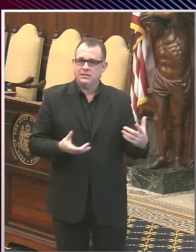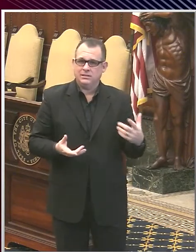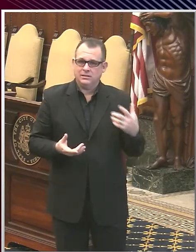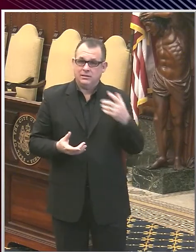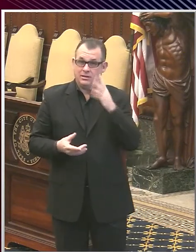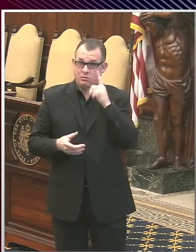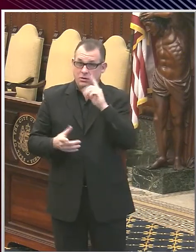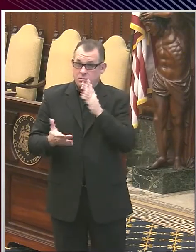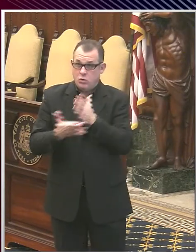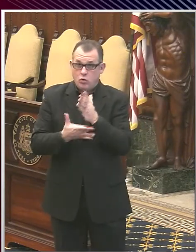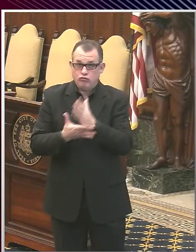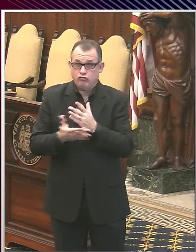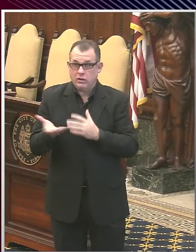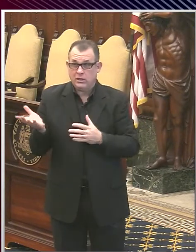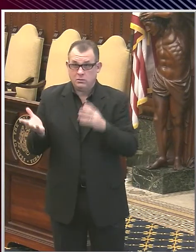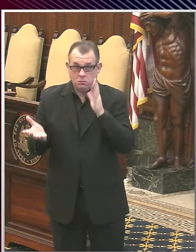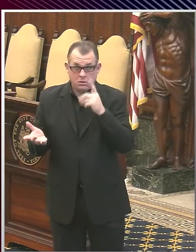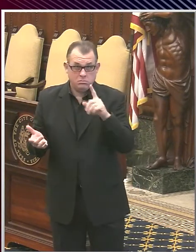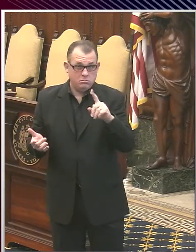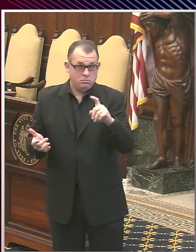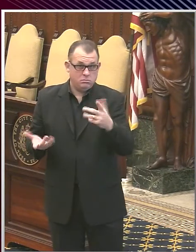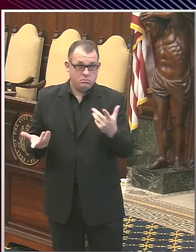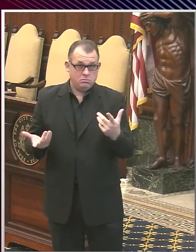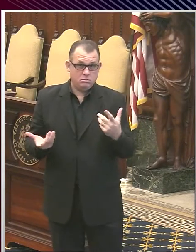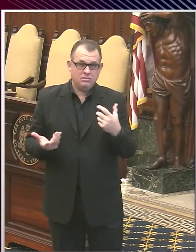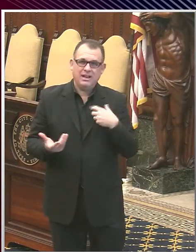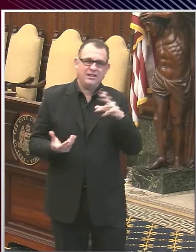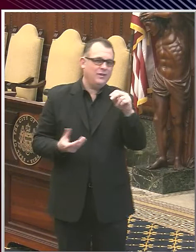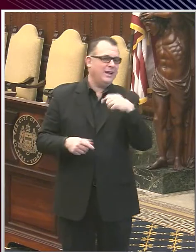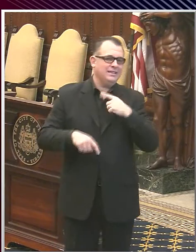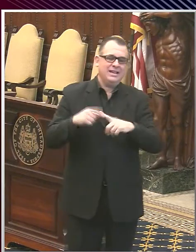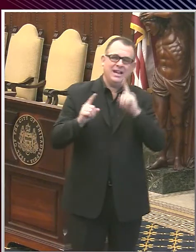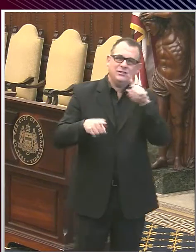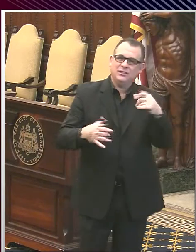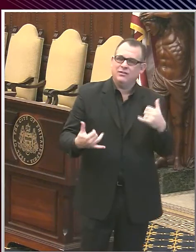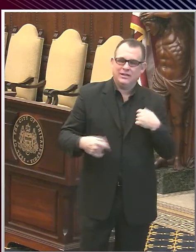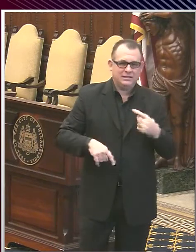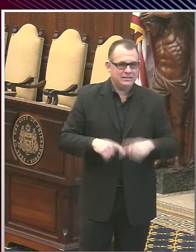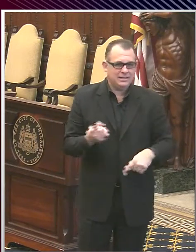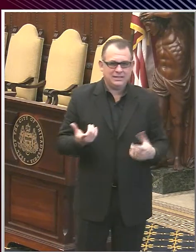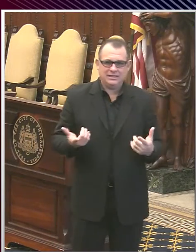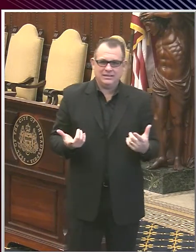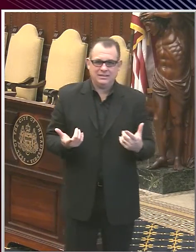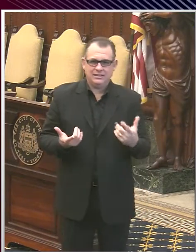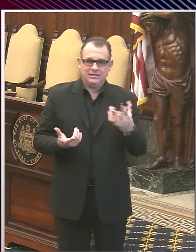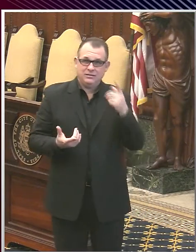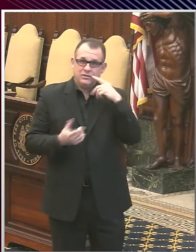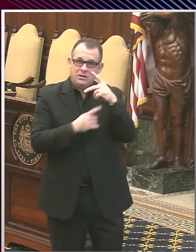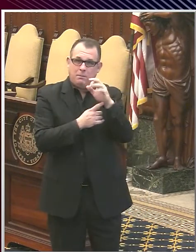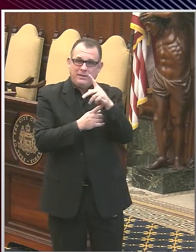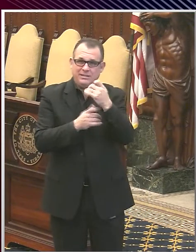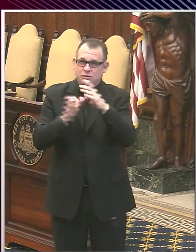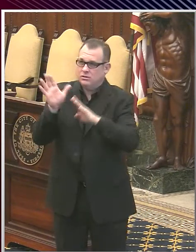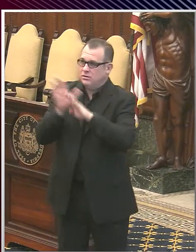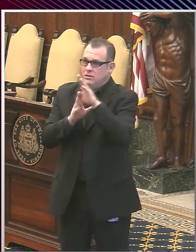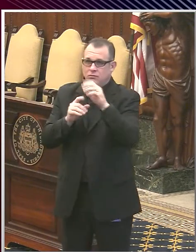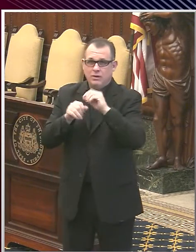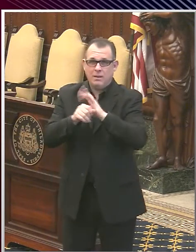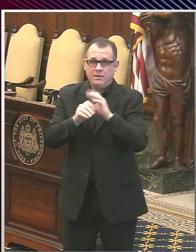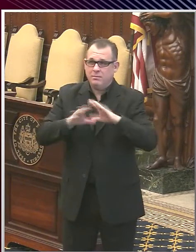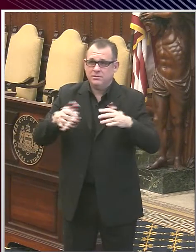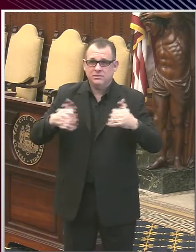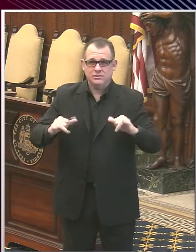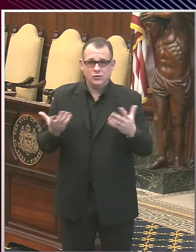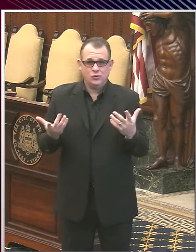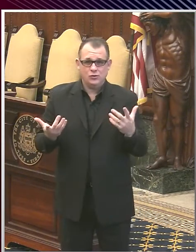happens, they're going to be okay? No, we're not going to be able to answer that question now. We're still really at the peak of this epidemic. And so